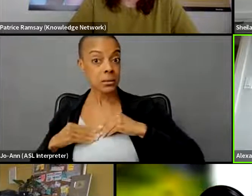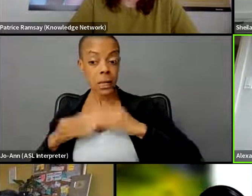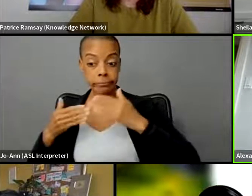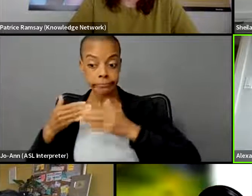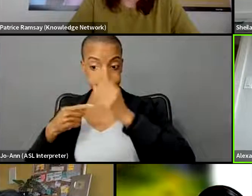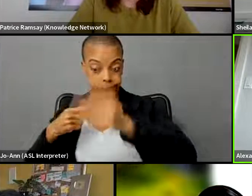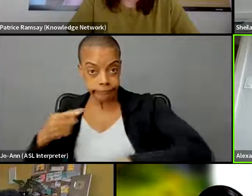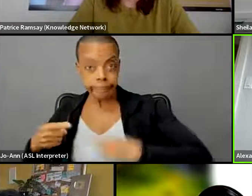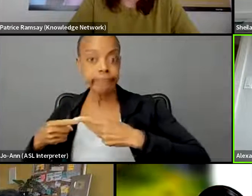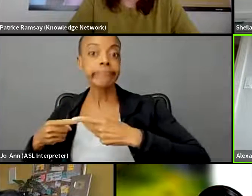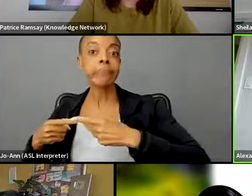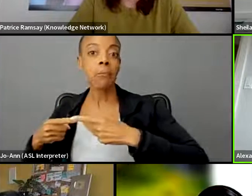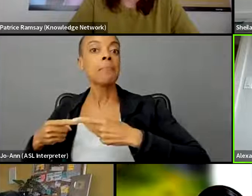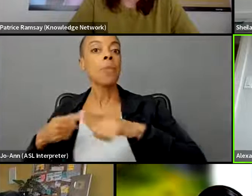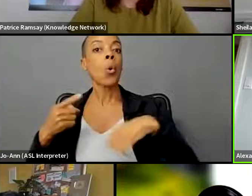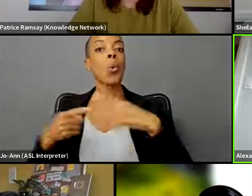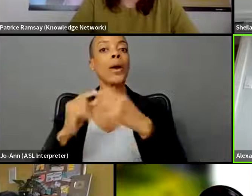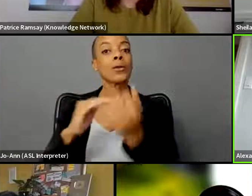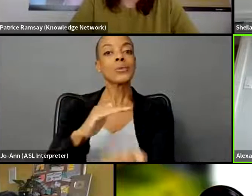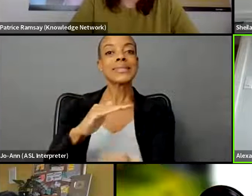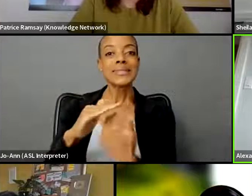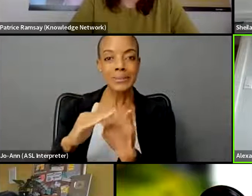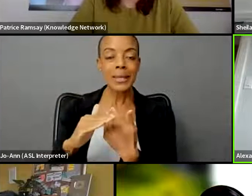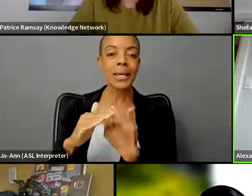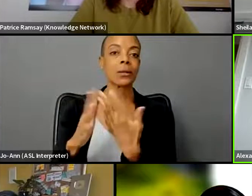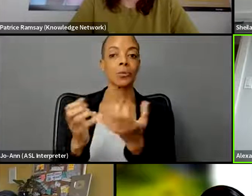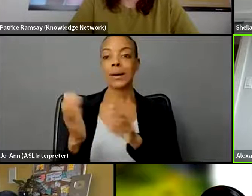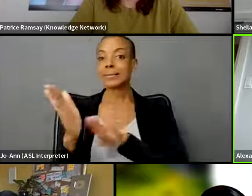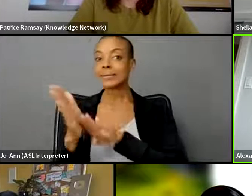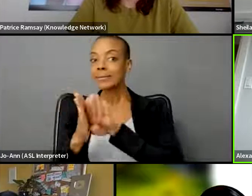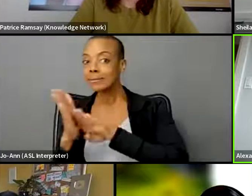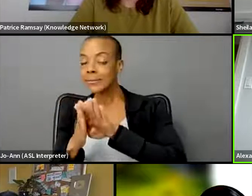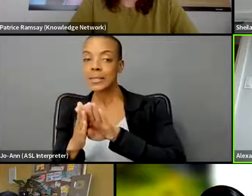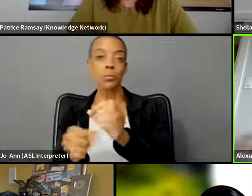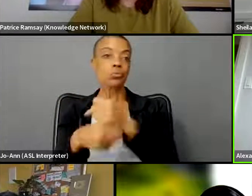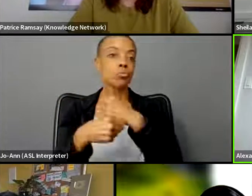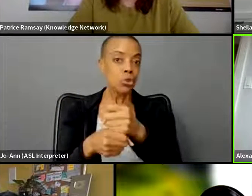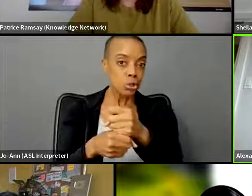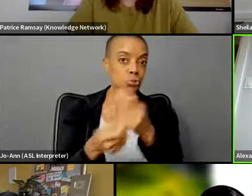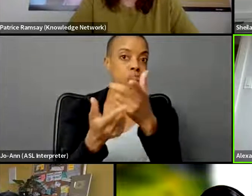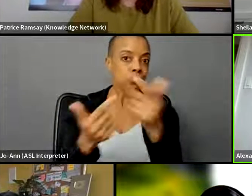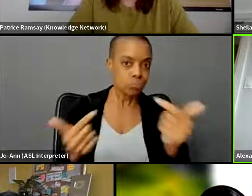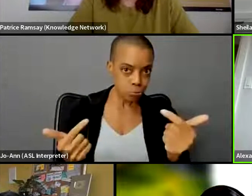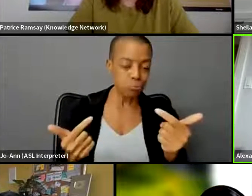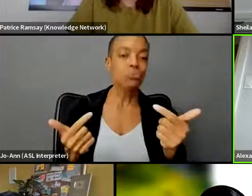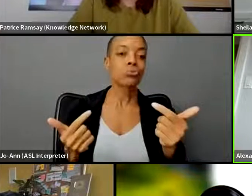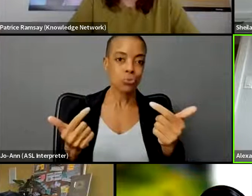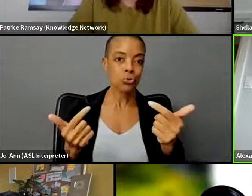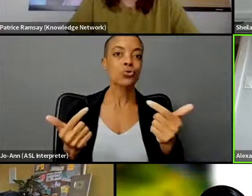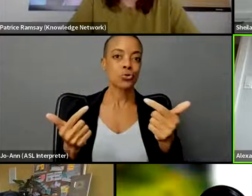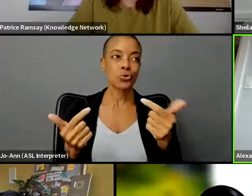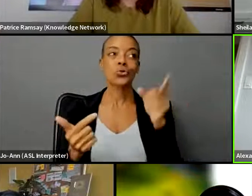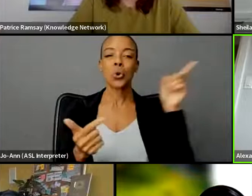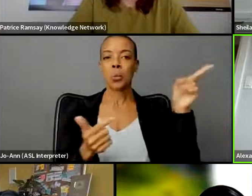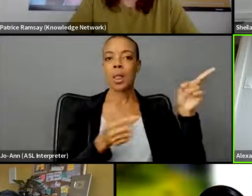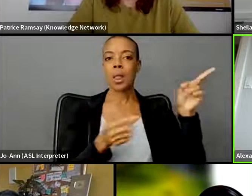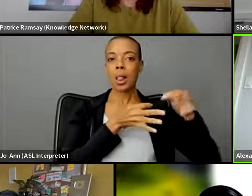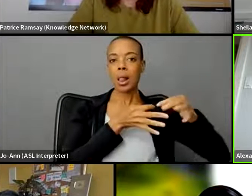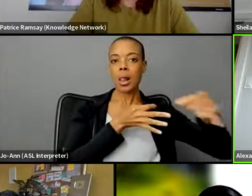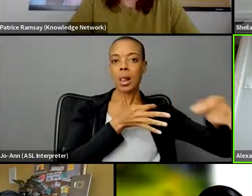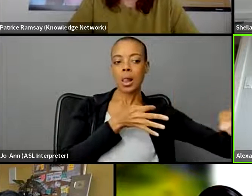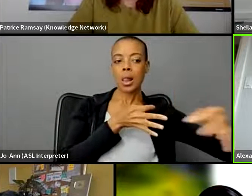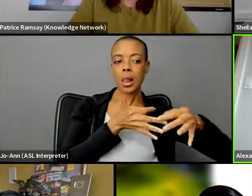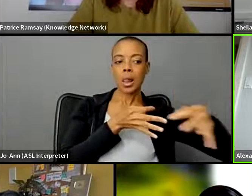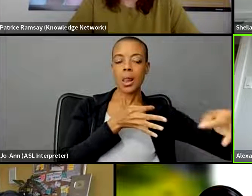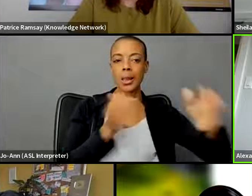year that you submit your project or whether you're looking for development or production funds, it may mean that there's sort of a longer lead time into when we can